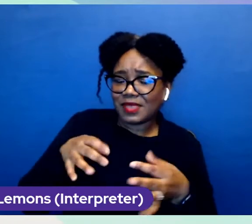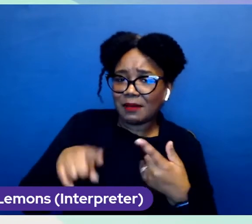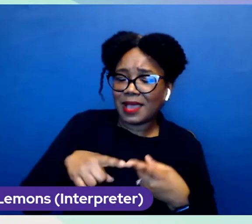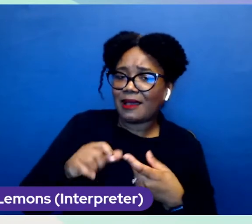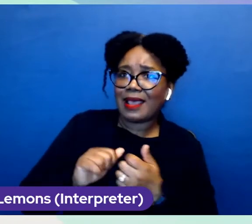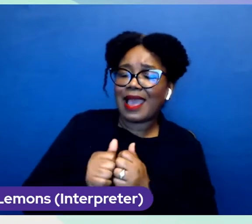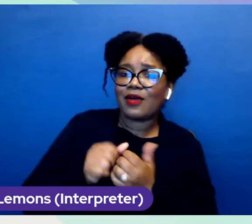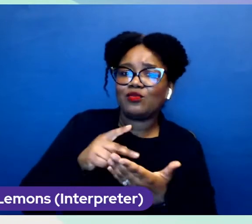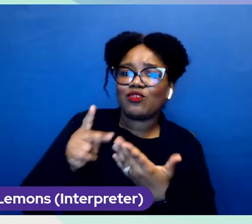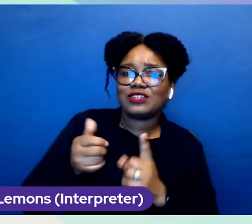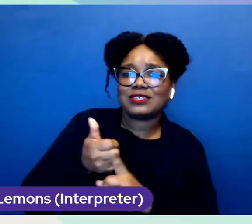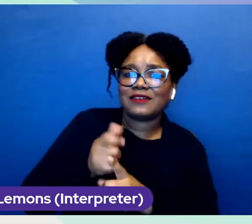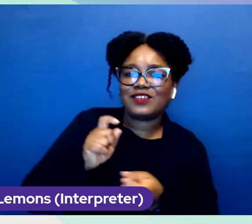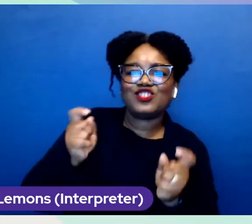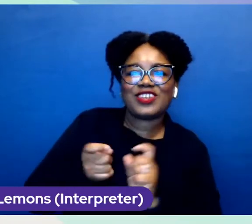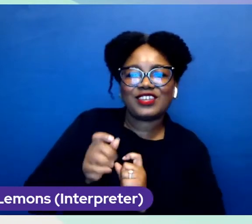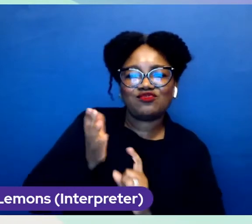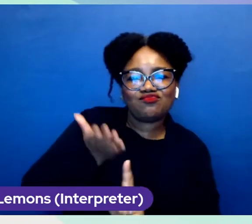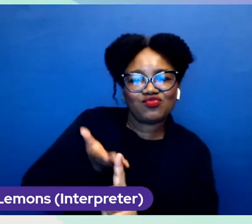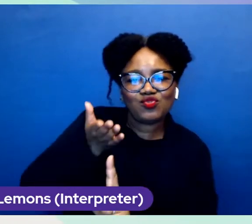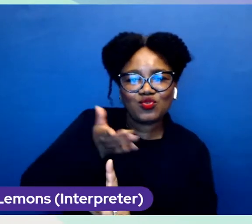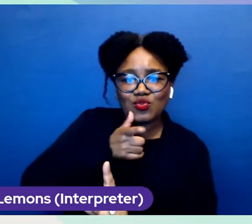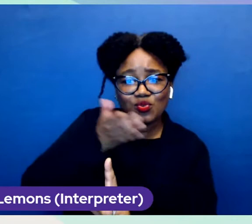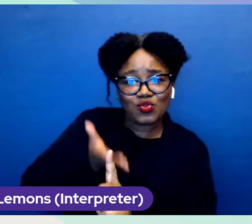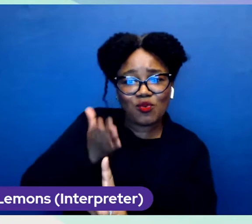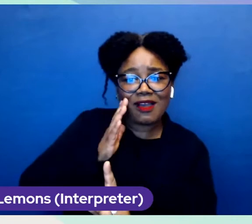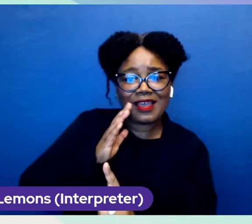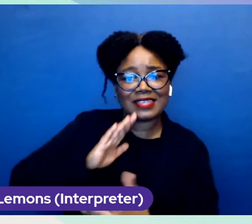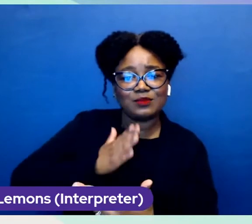how you see yourself and your work in the arts?